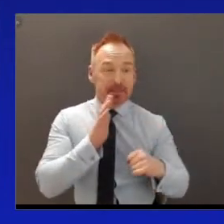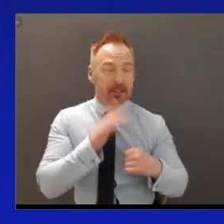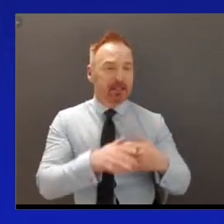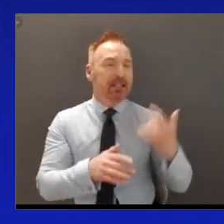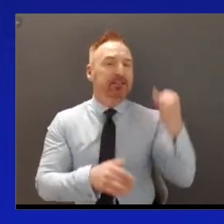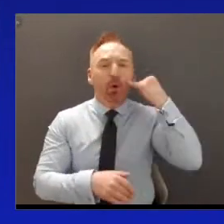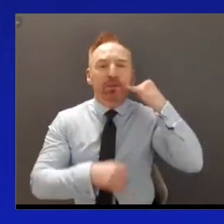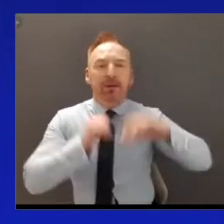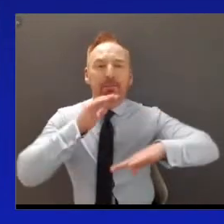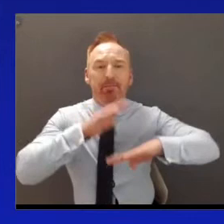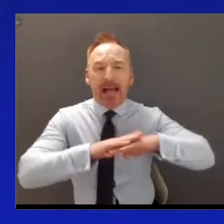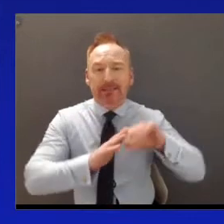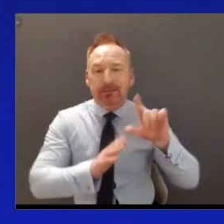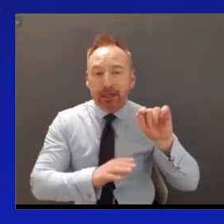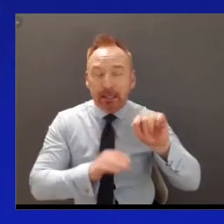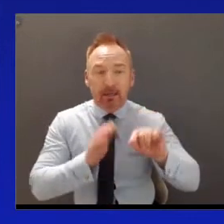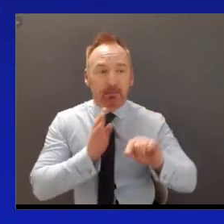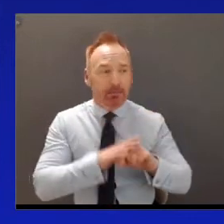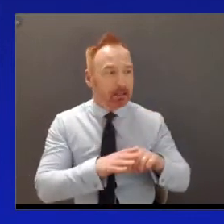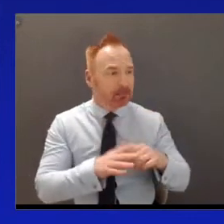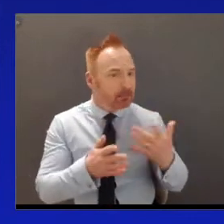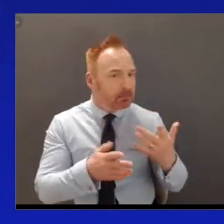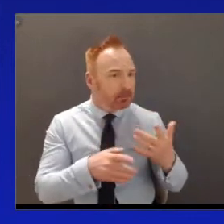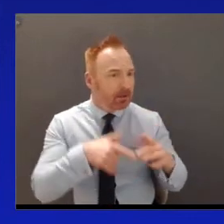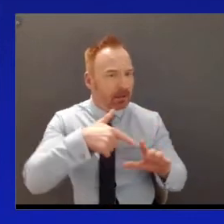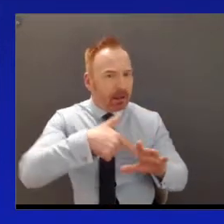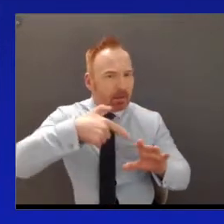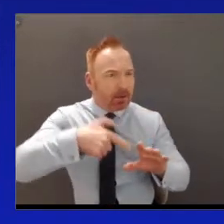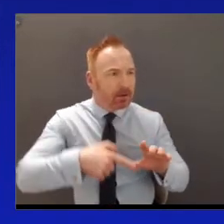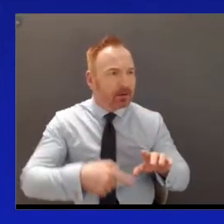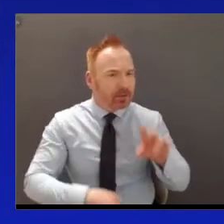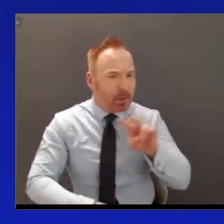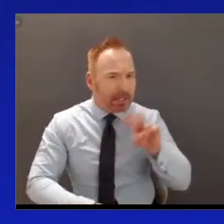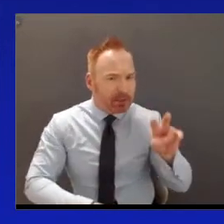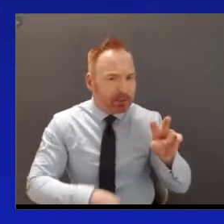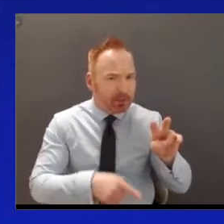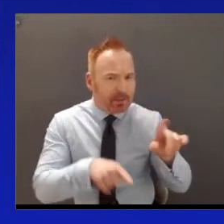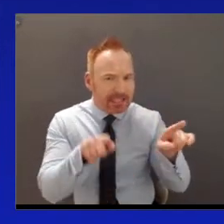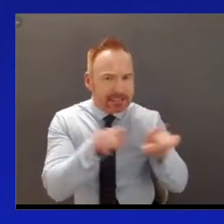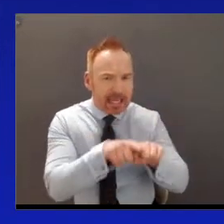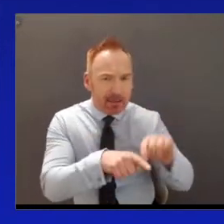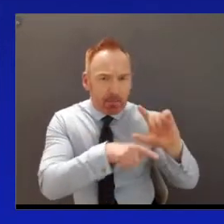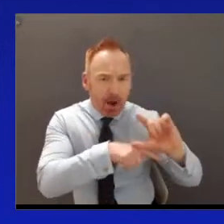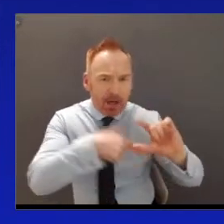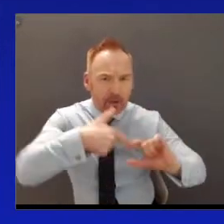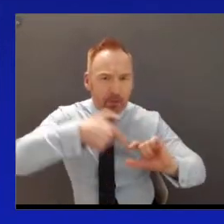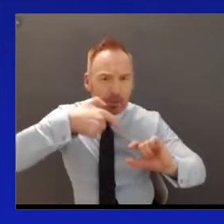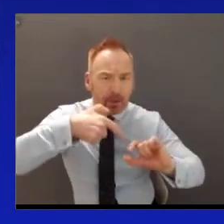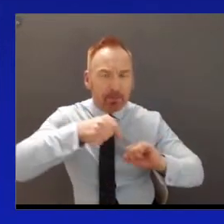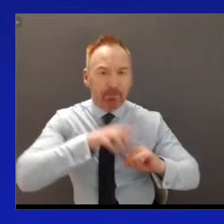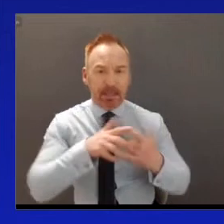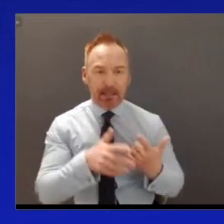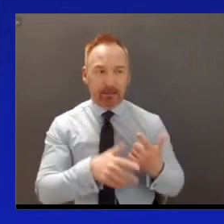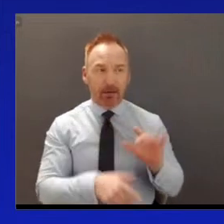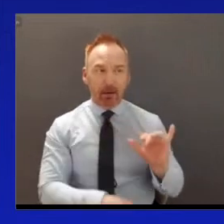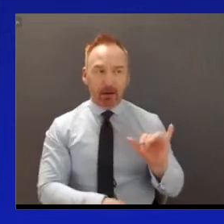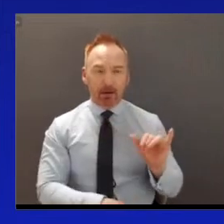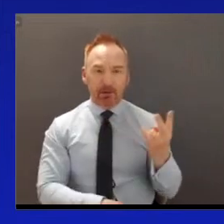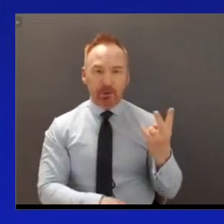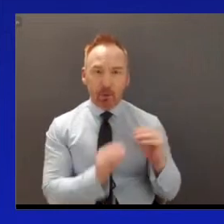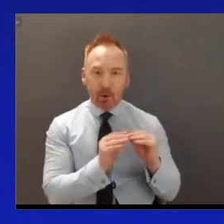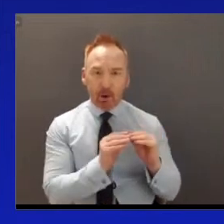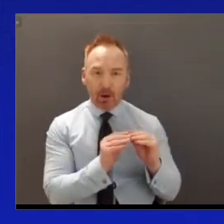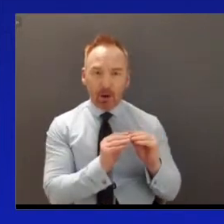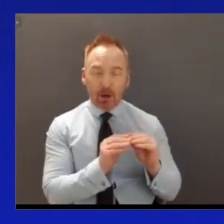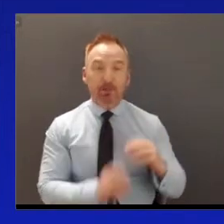you could have a dozen or so extra vaccines. So when it was in the hospital, they had a standing list of